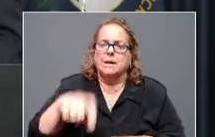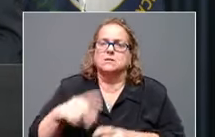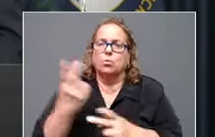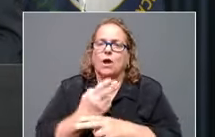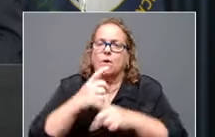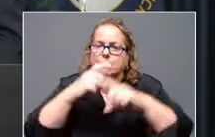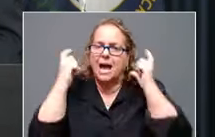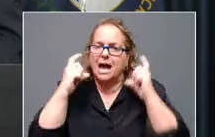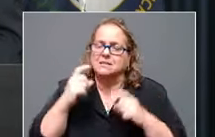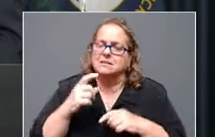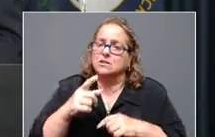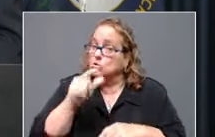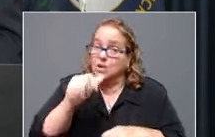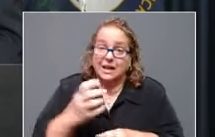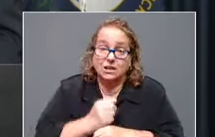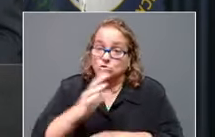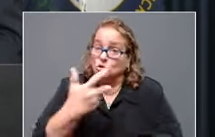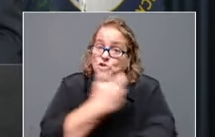it. Get the shot.